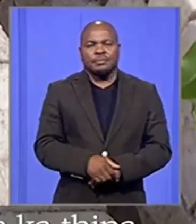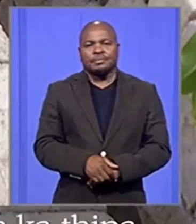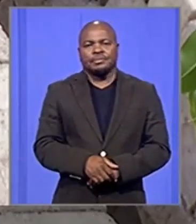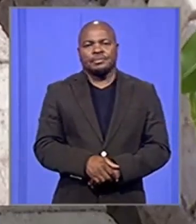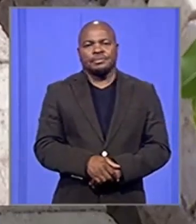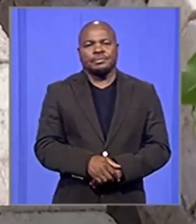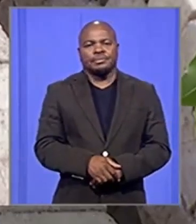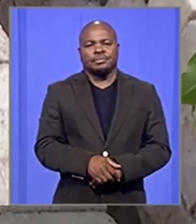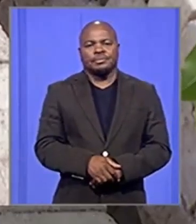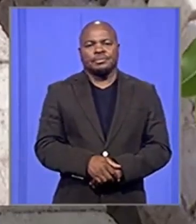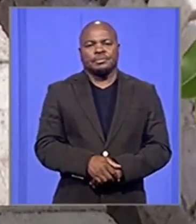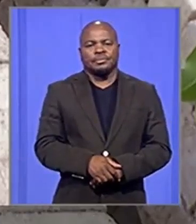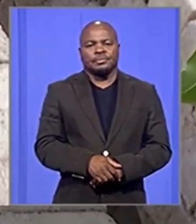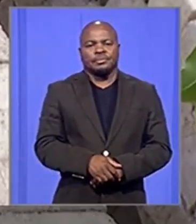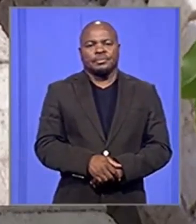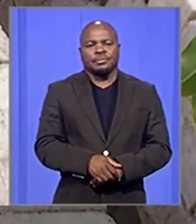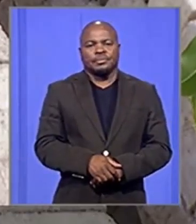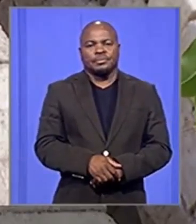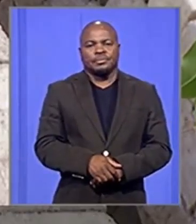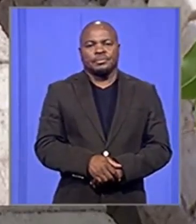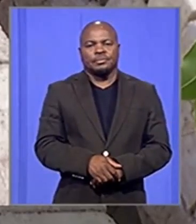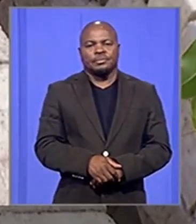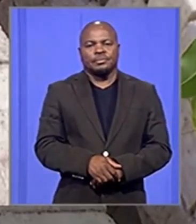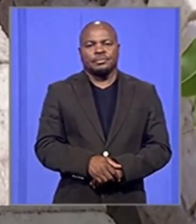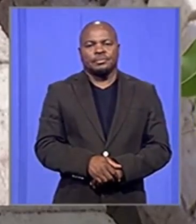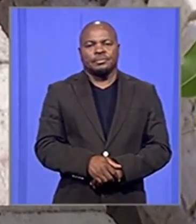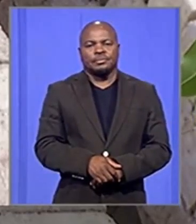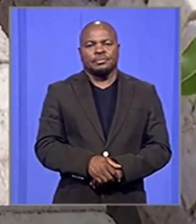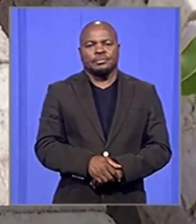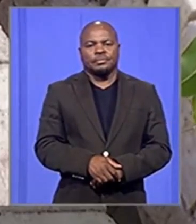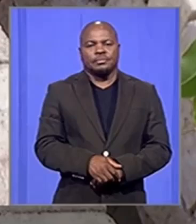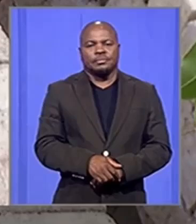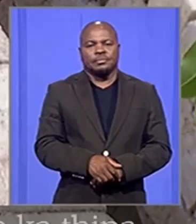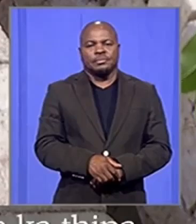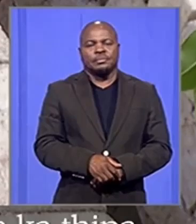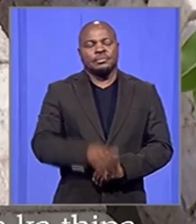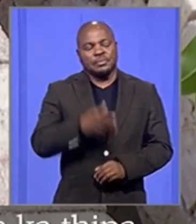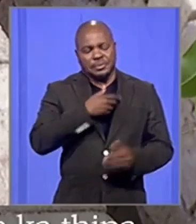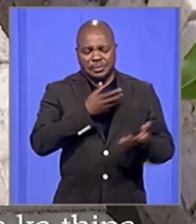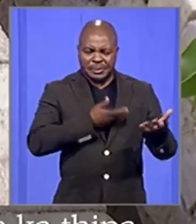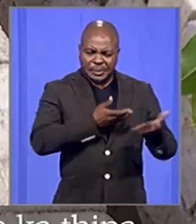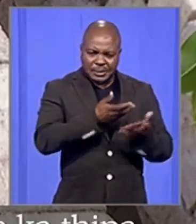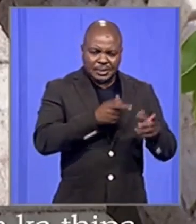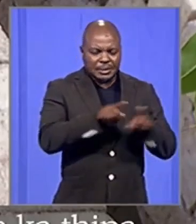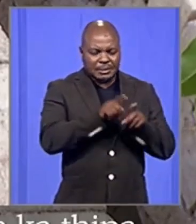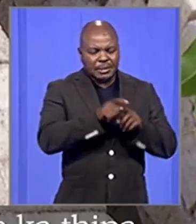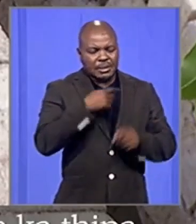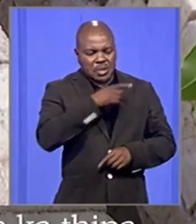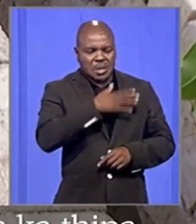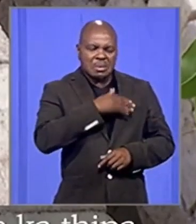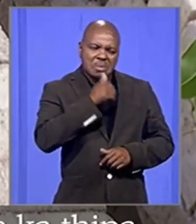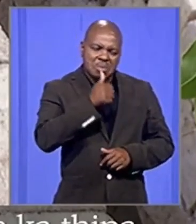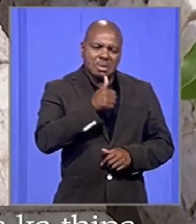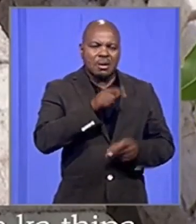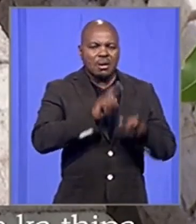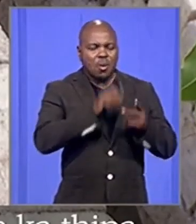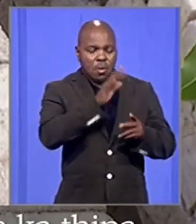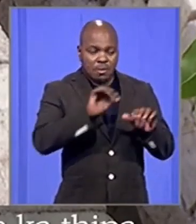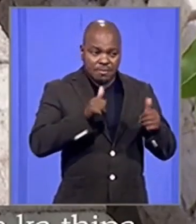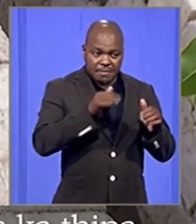yena Innocent ngwananga a ku mane nta ba right na mina a ni tshemba hi ku ya leswi a swi vurisa swona ku u ta ba